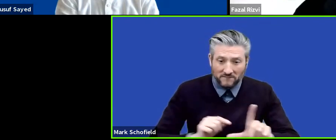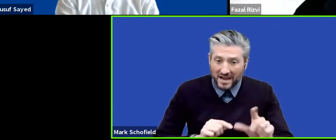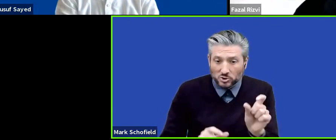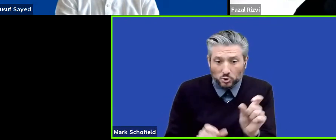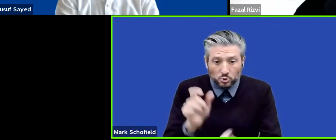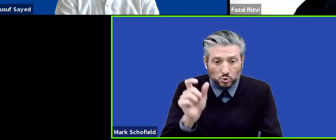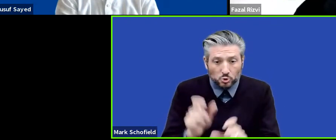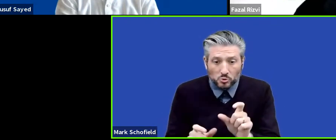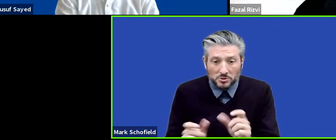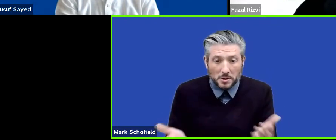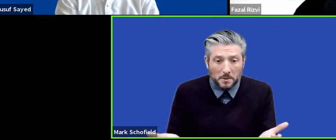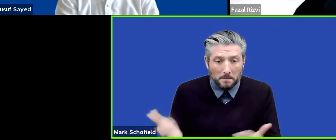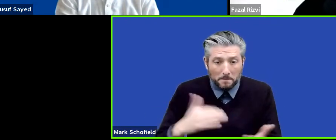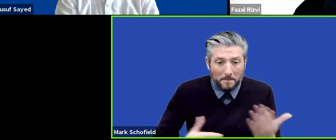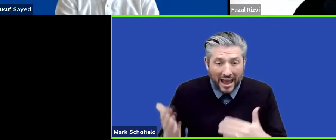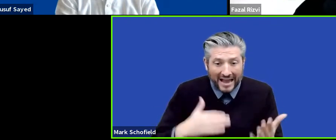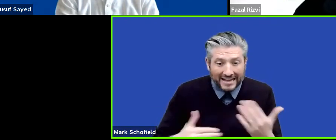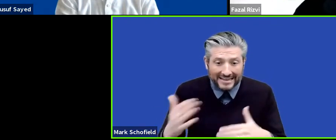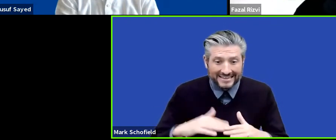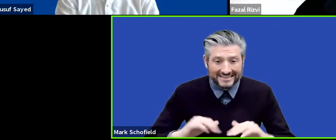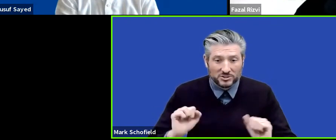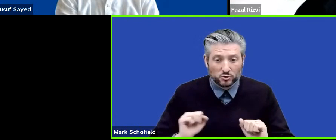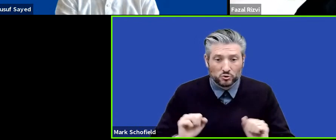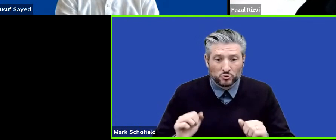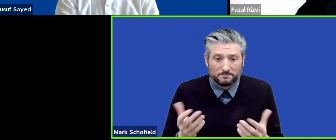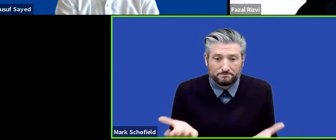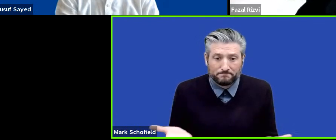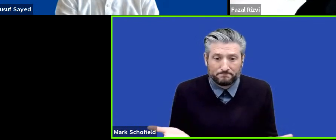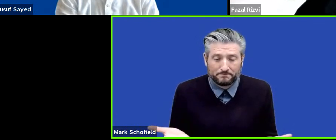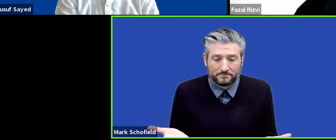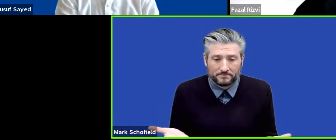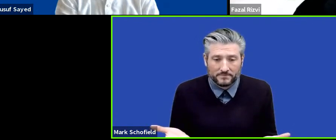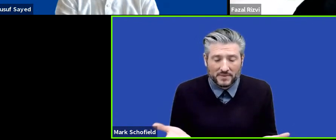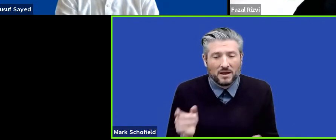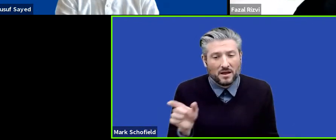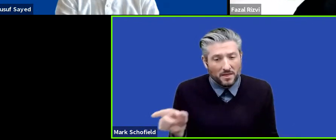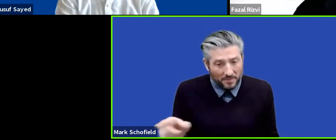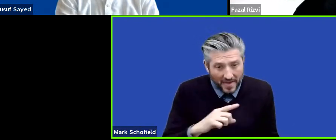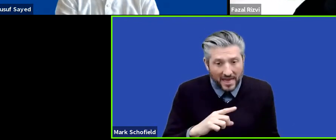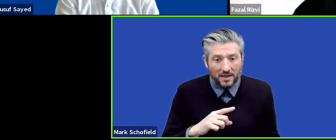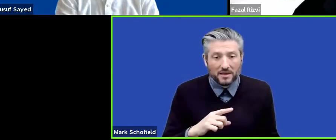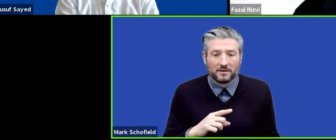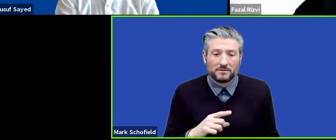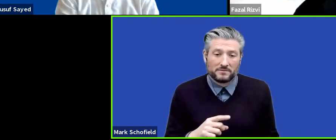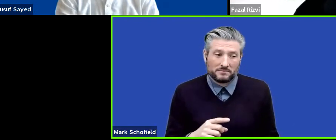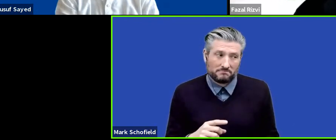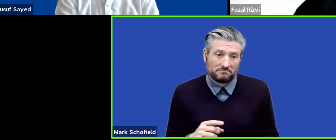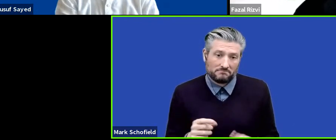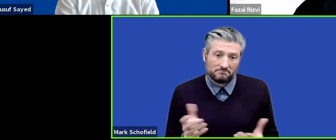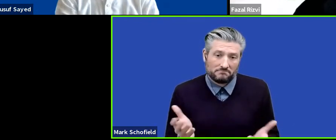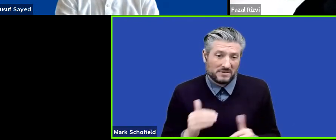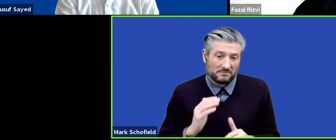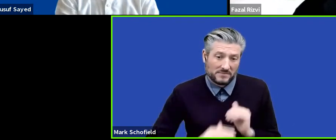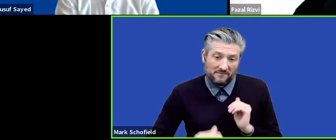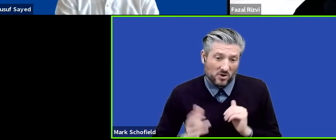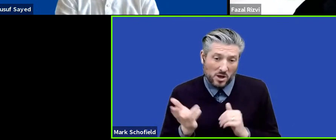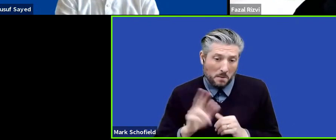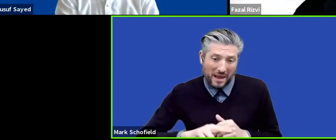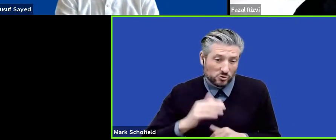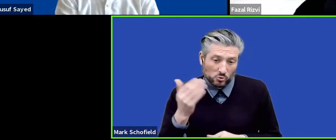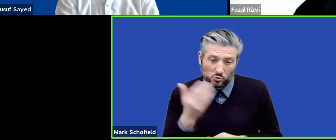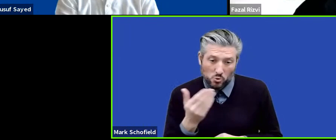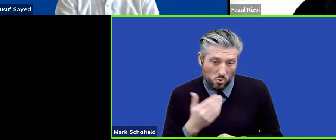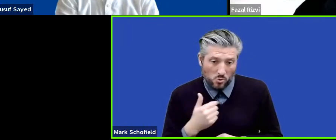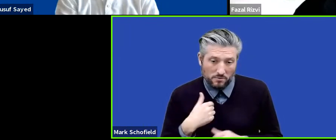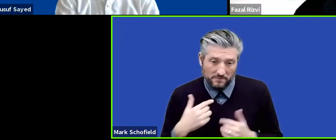students who probably have abandoned schooling forever. Now, the COVID crisis, to my mind, reveals